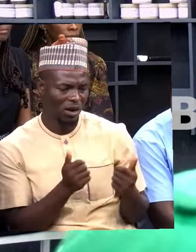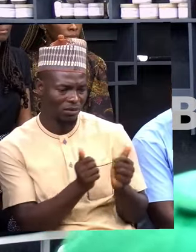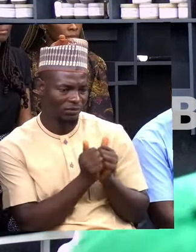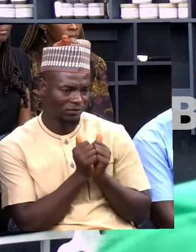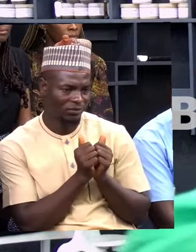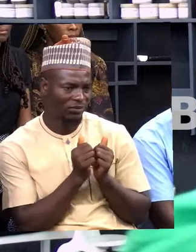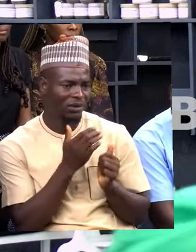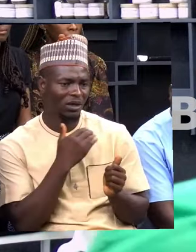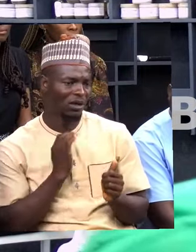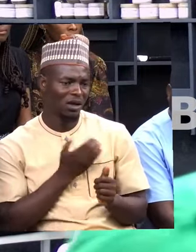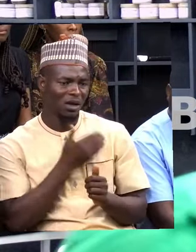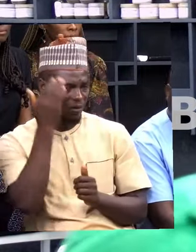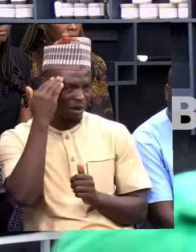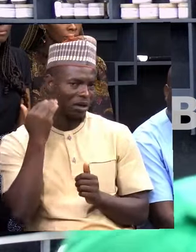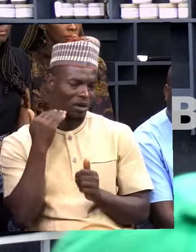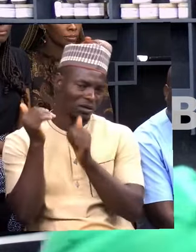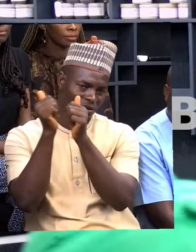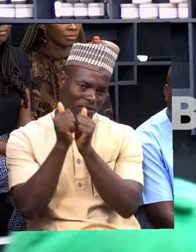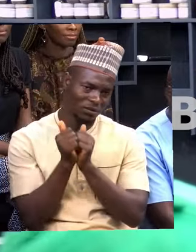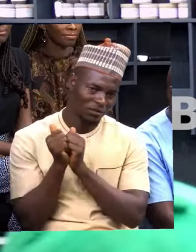our hearts and our heads. Thank you, my Audi.